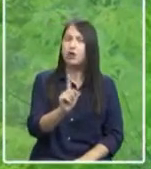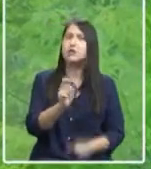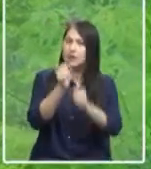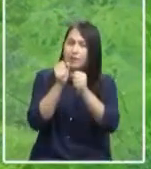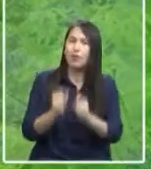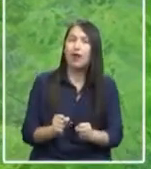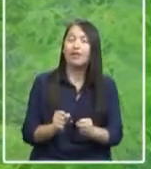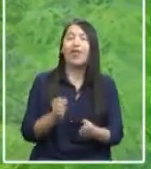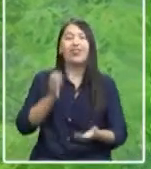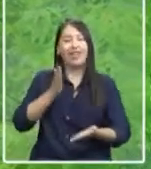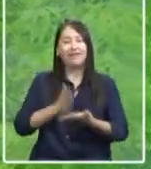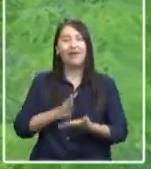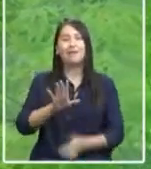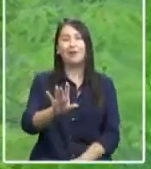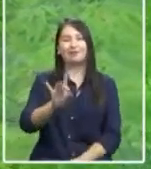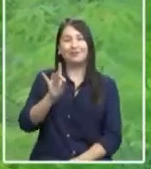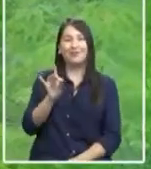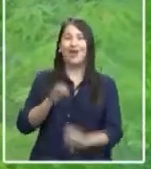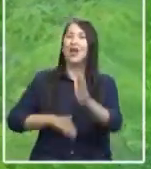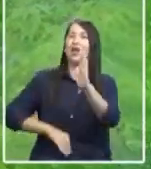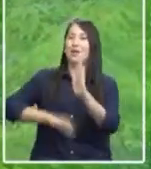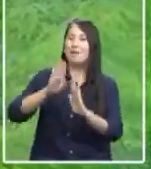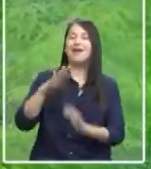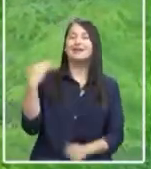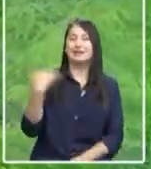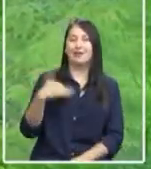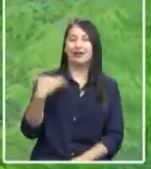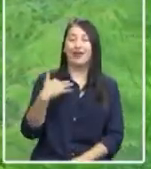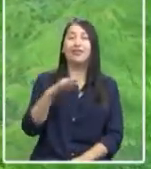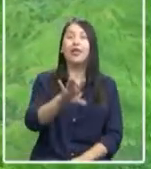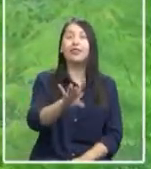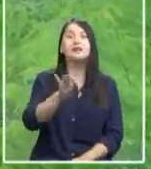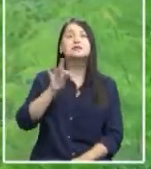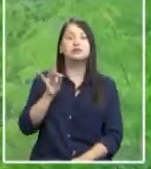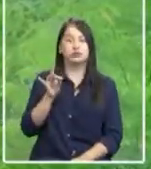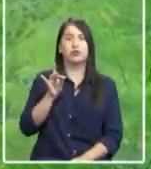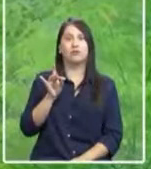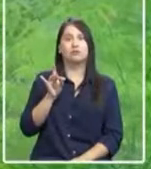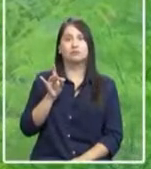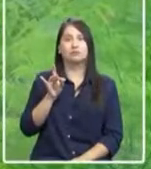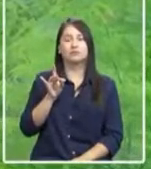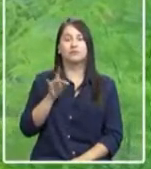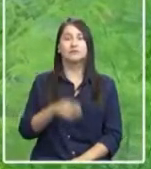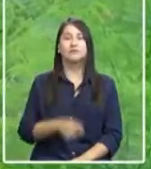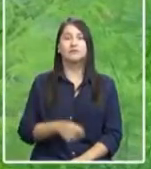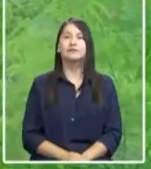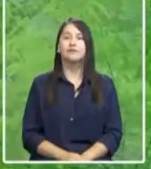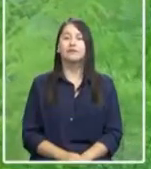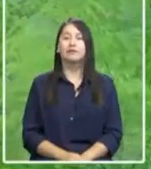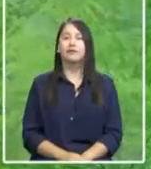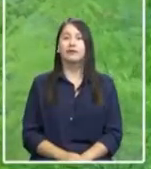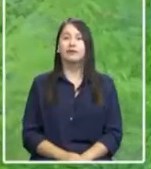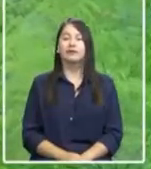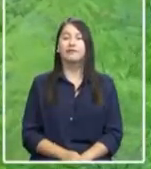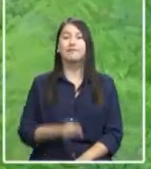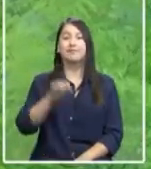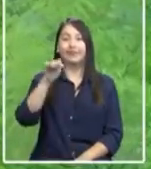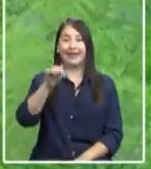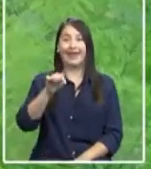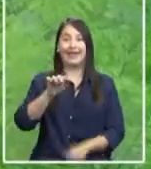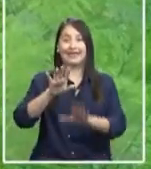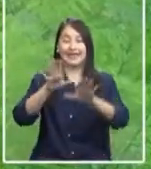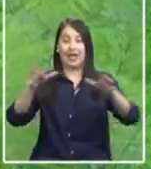decision. Put it another way. This civilization that we are part of right